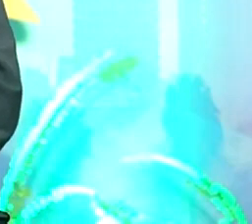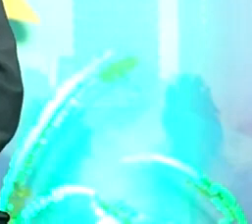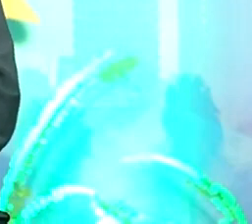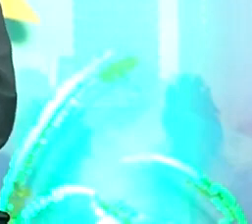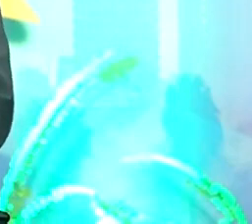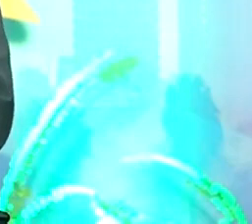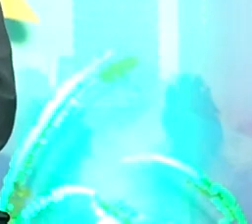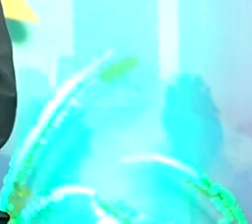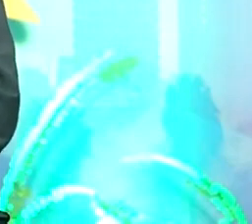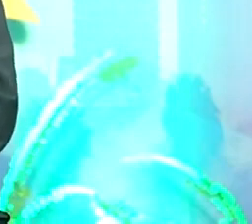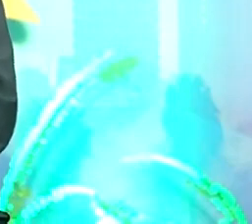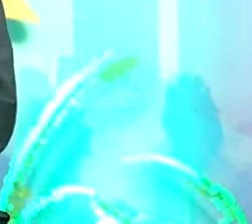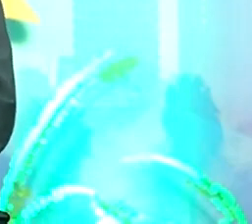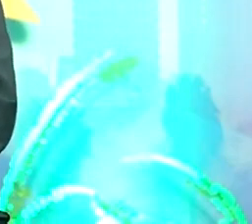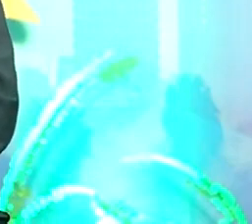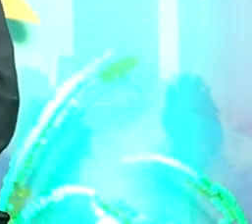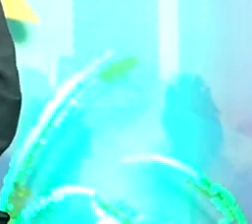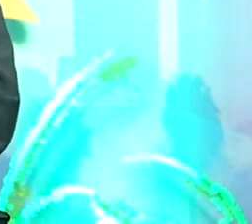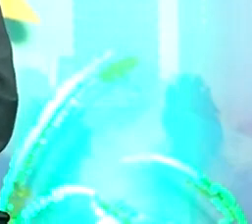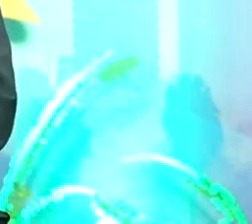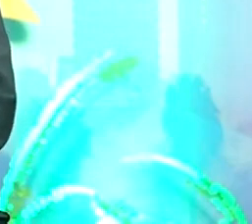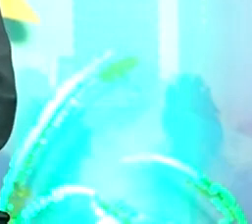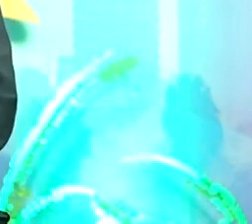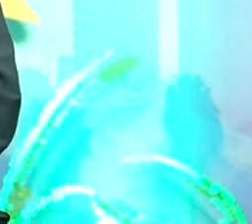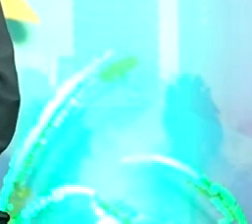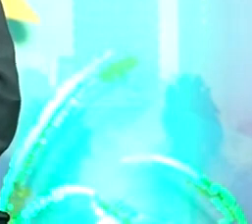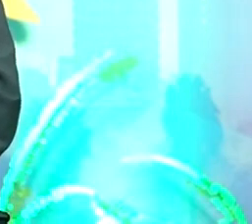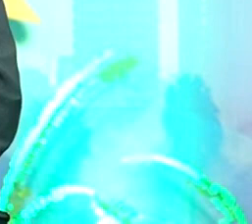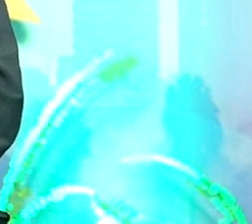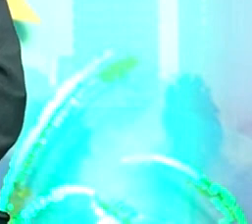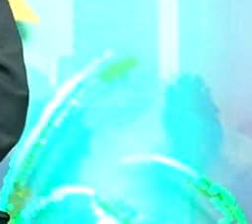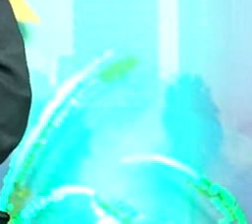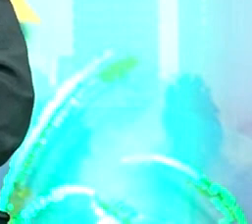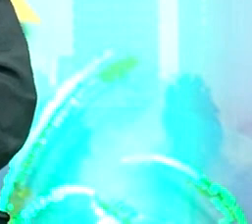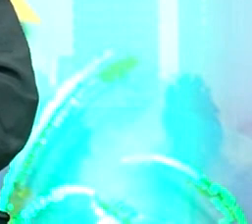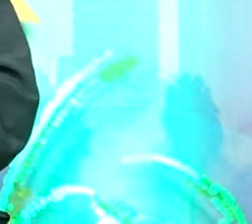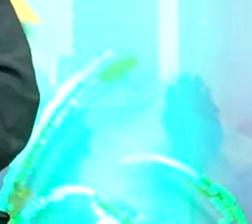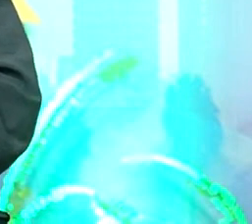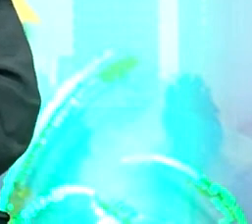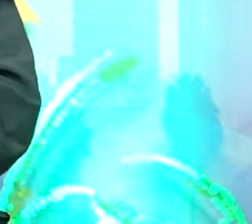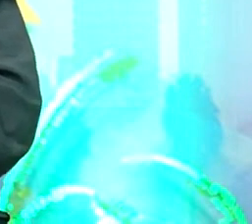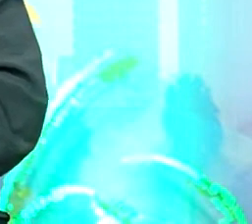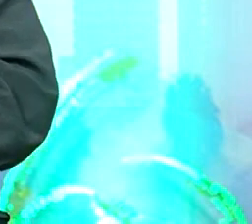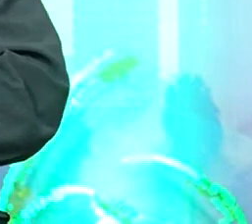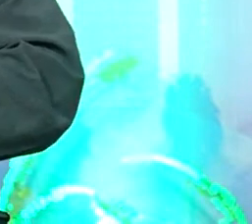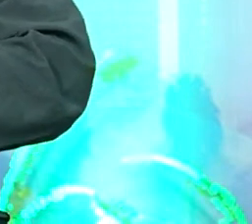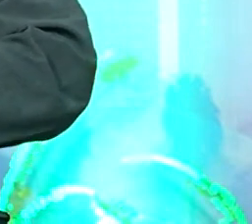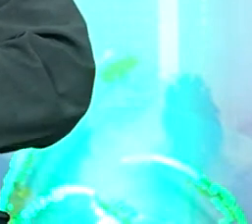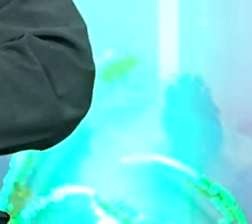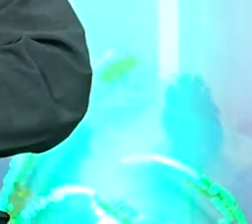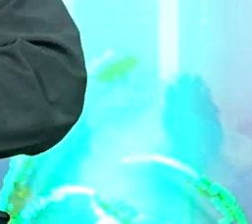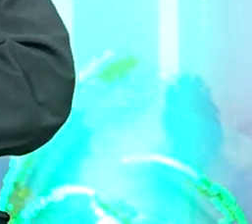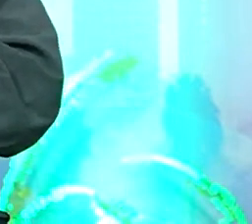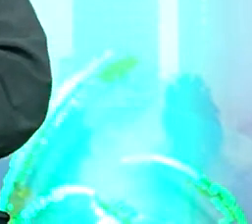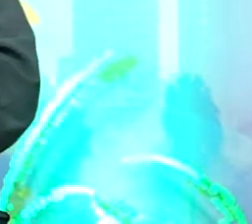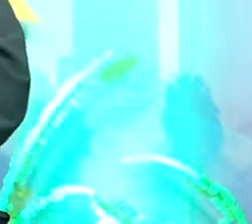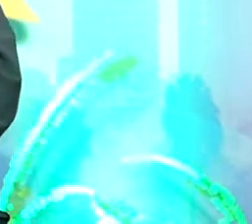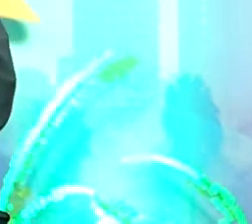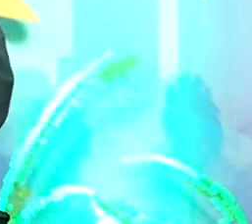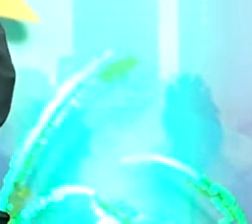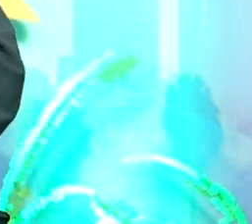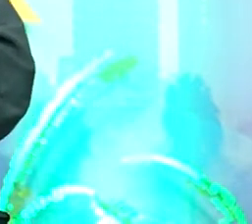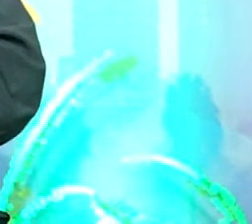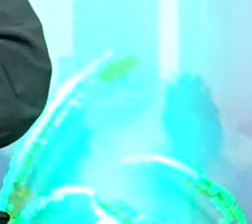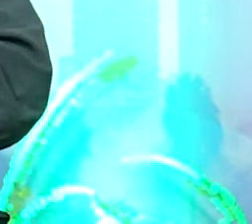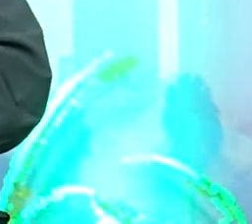have not been a Christian, or you have been coming to church, but it's drama, but now you want to give your life to the Lord. Those of you that now want to have